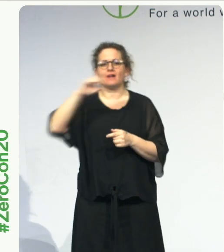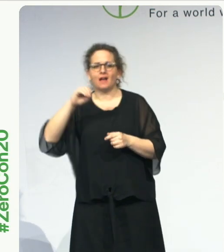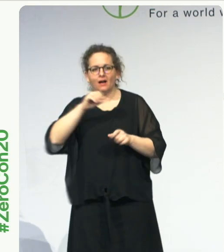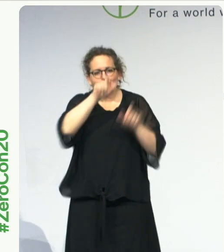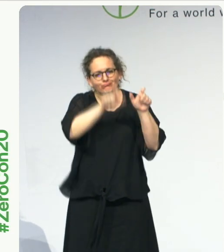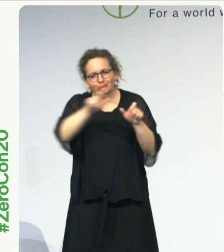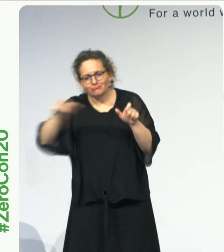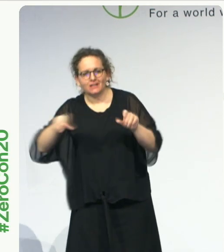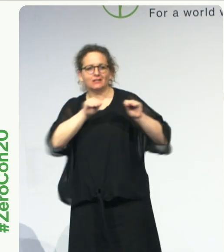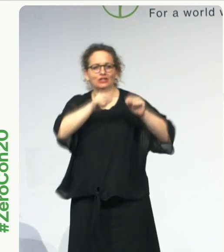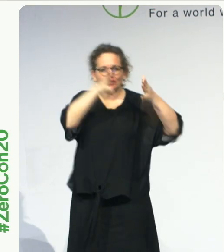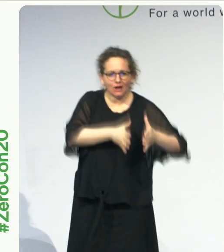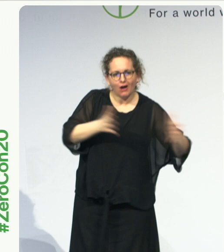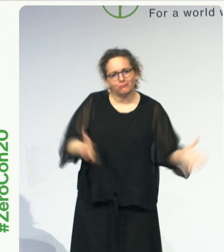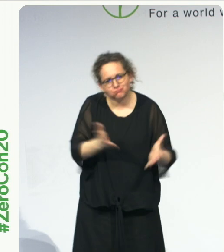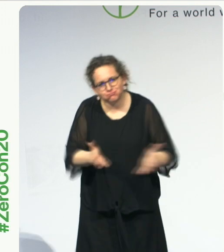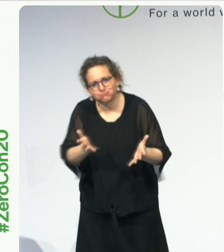year.